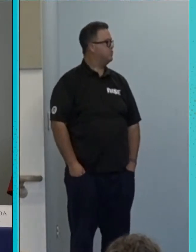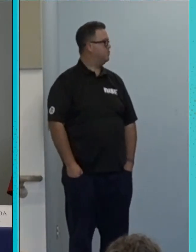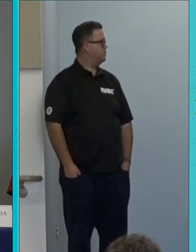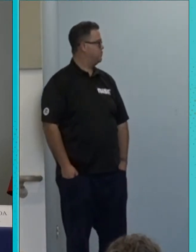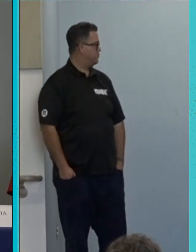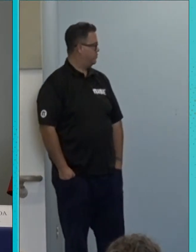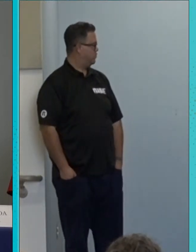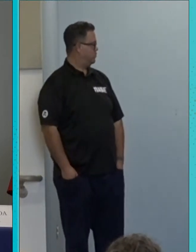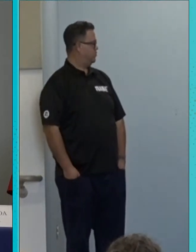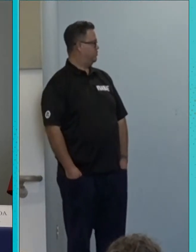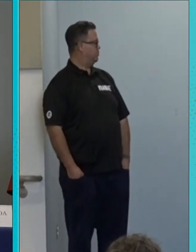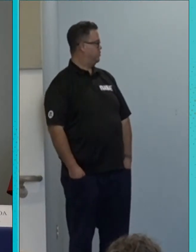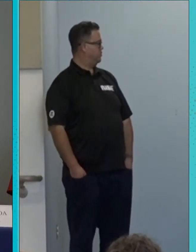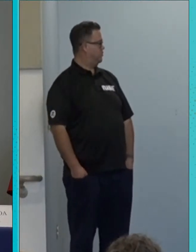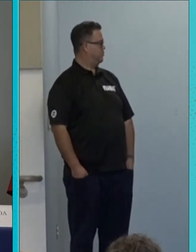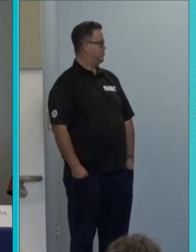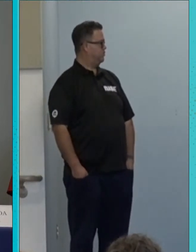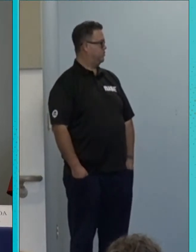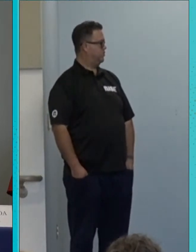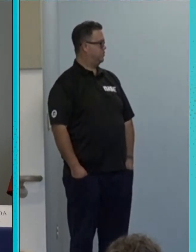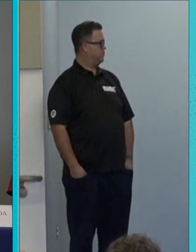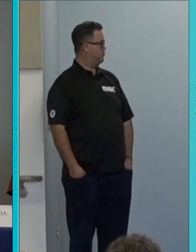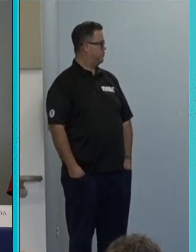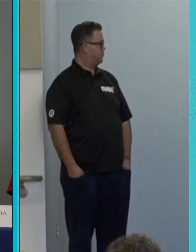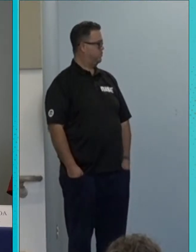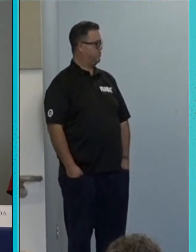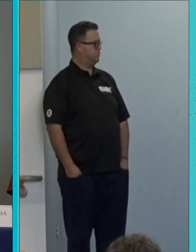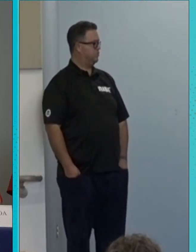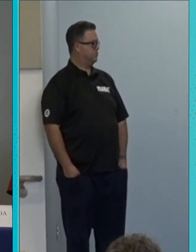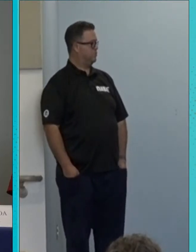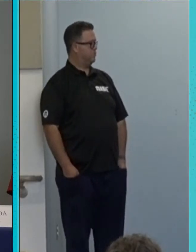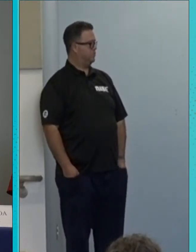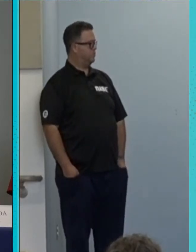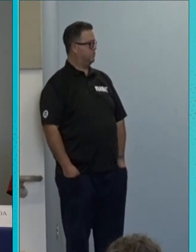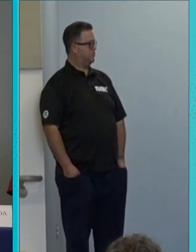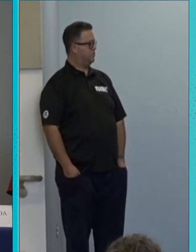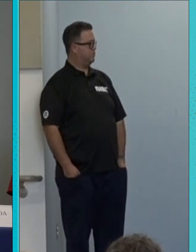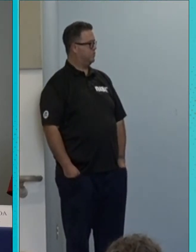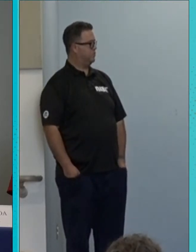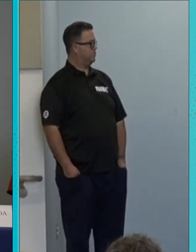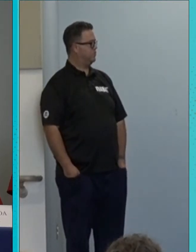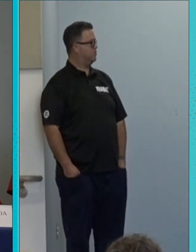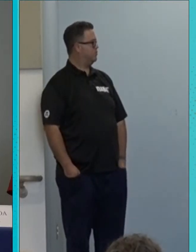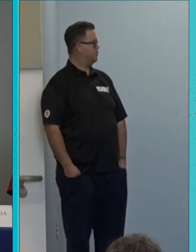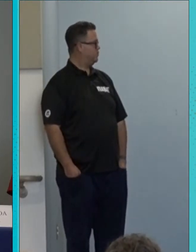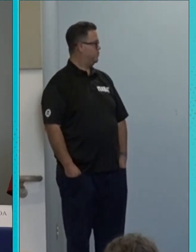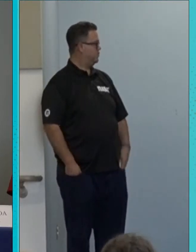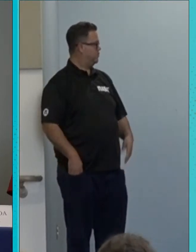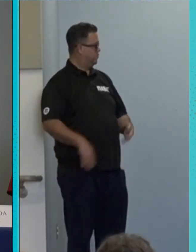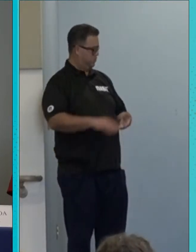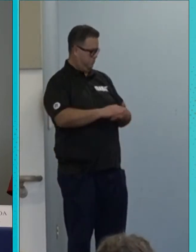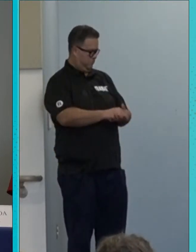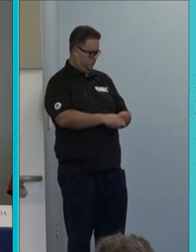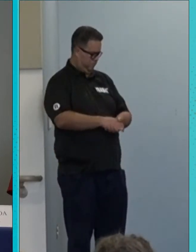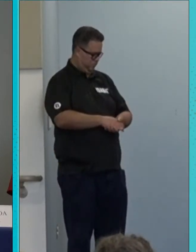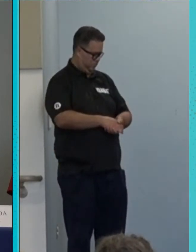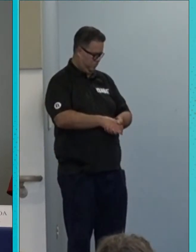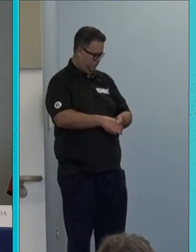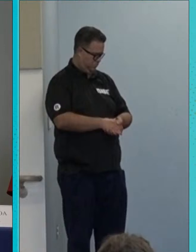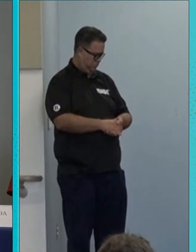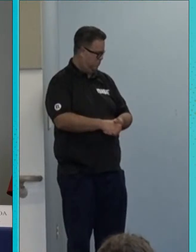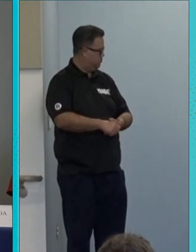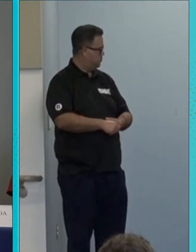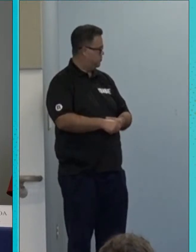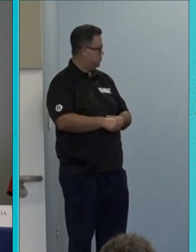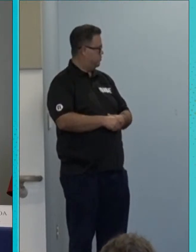we were running, who was going to run what. And the team really